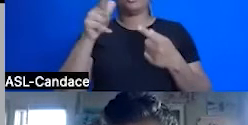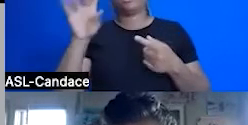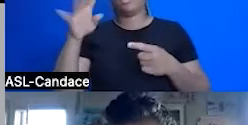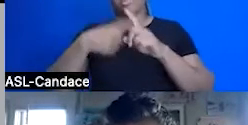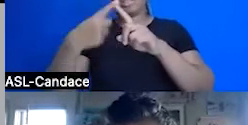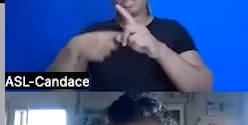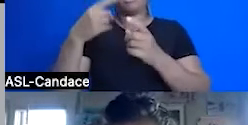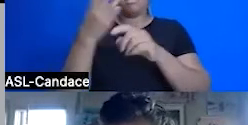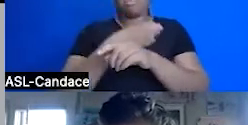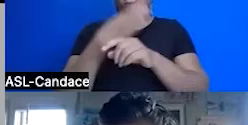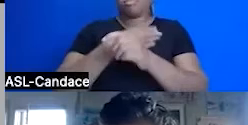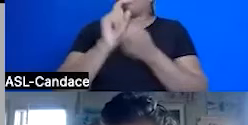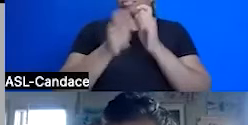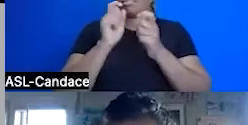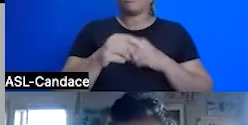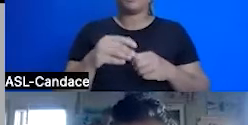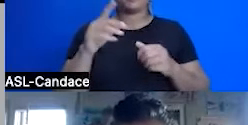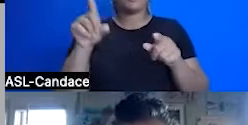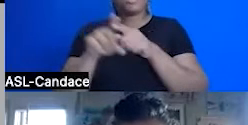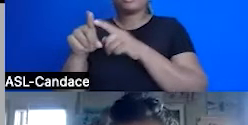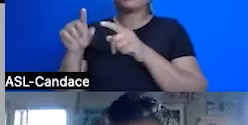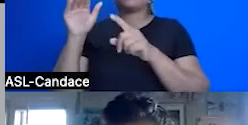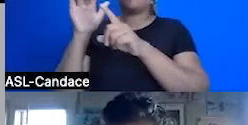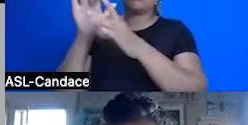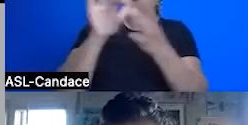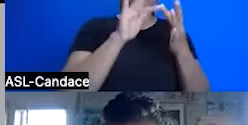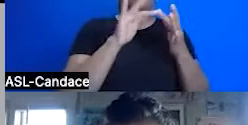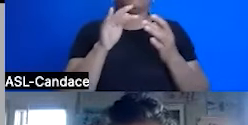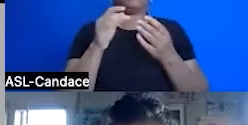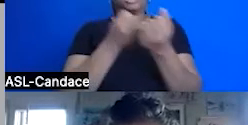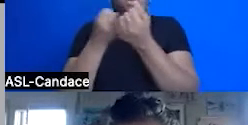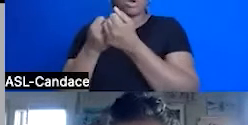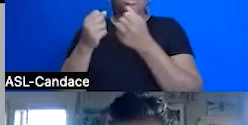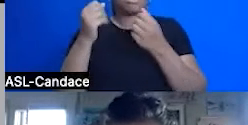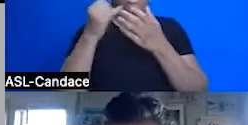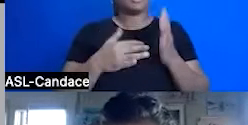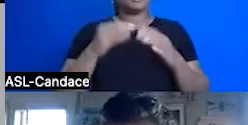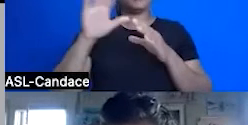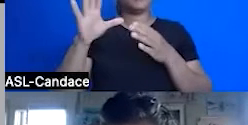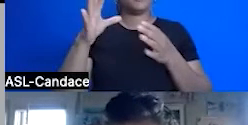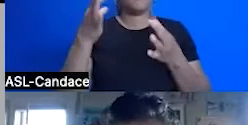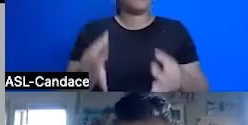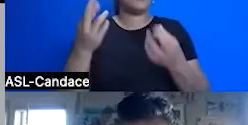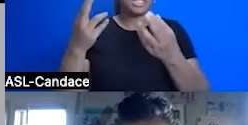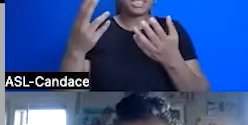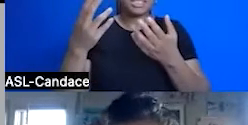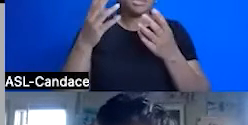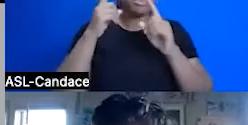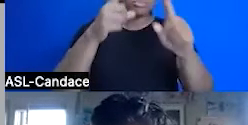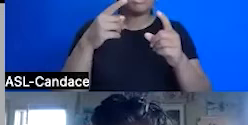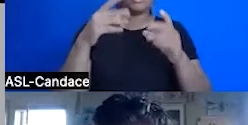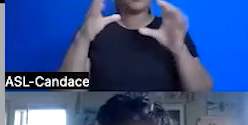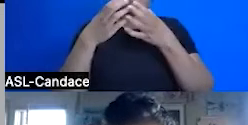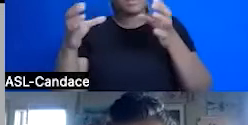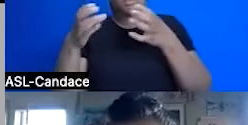committed to building out resources to support artists in their fundraising journeys. So we will be convening working groups to build out a